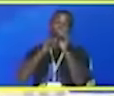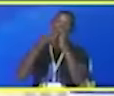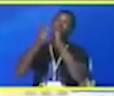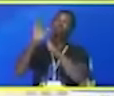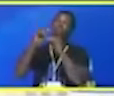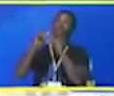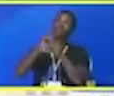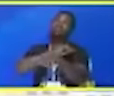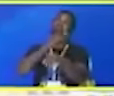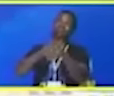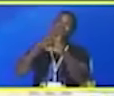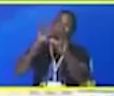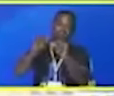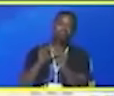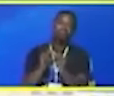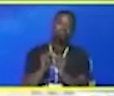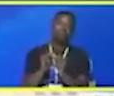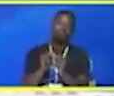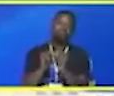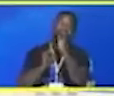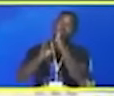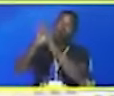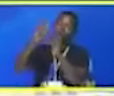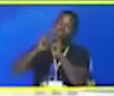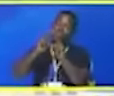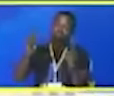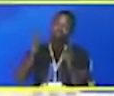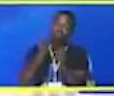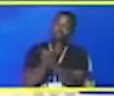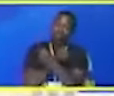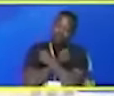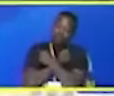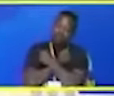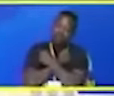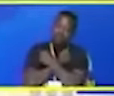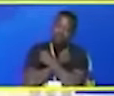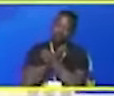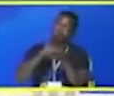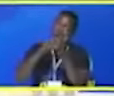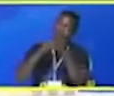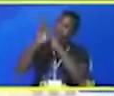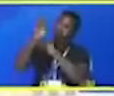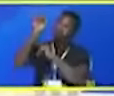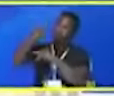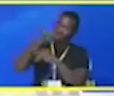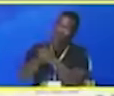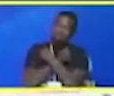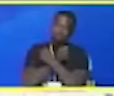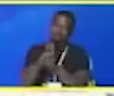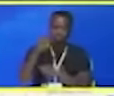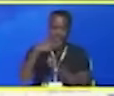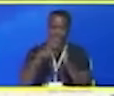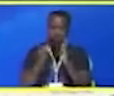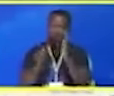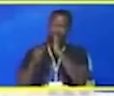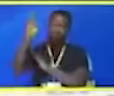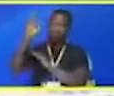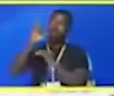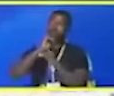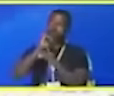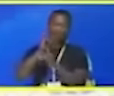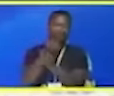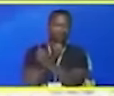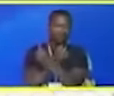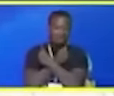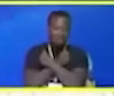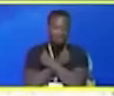so mighty. God is love. Say it one more time.